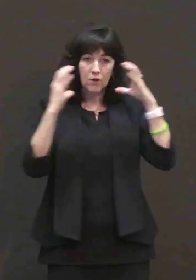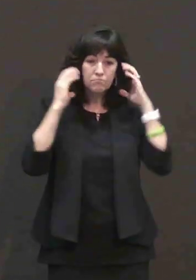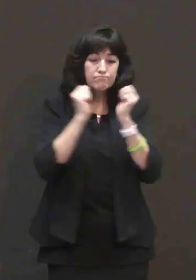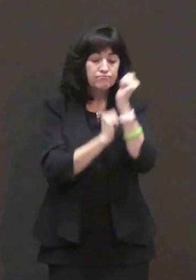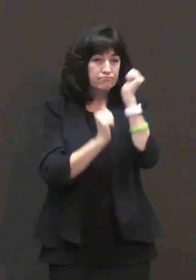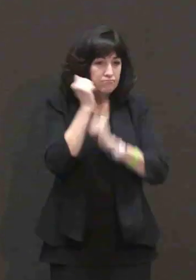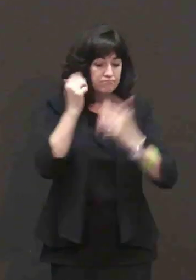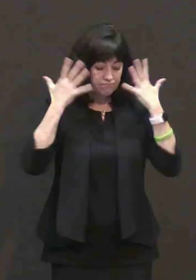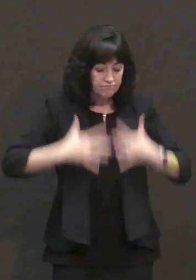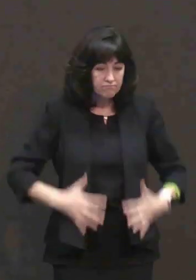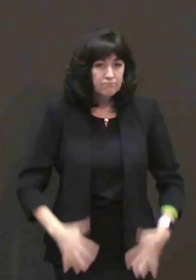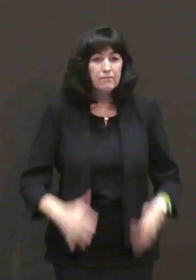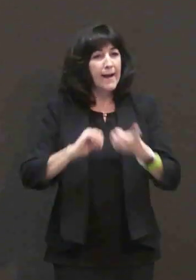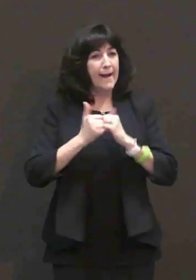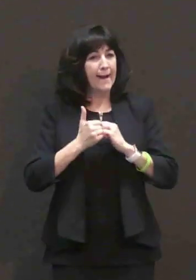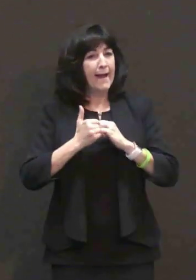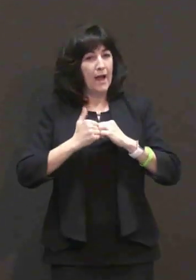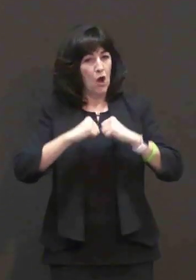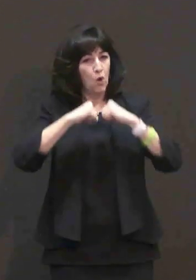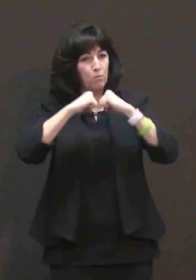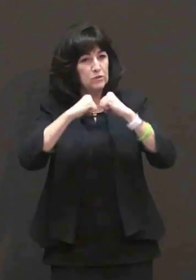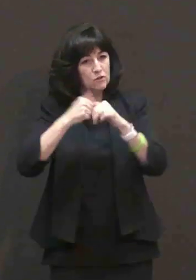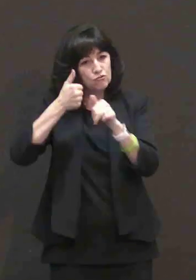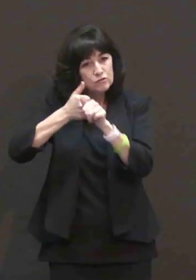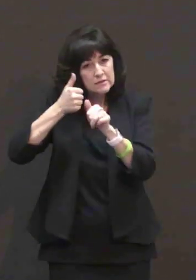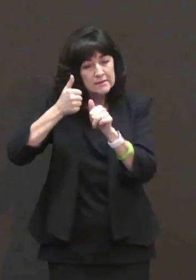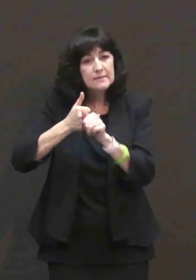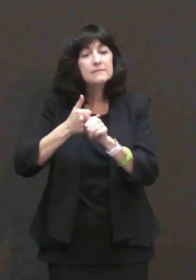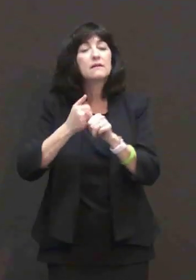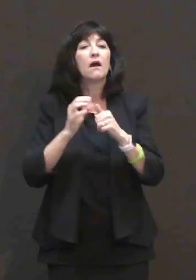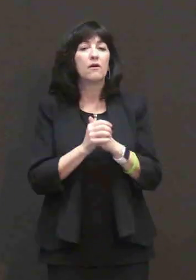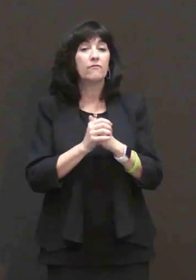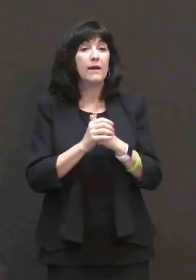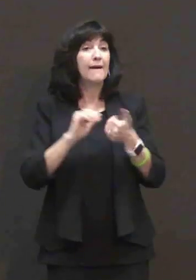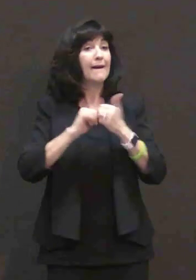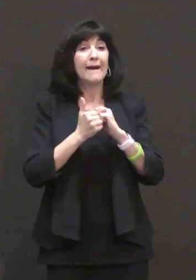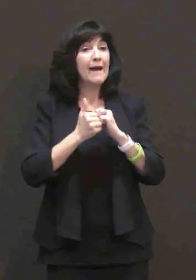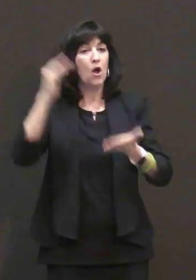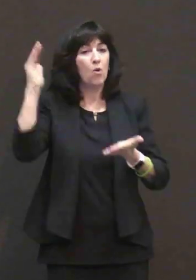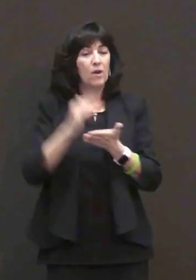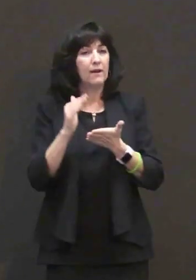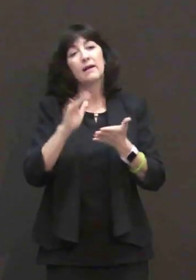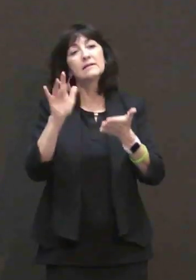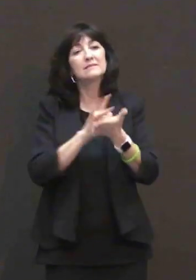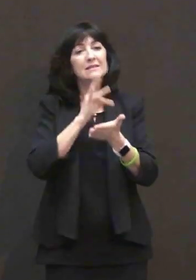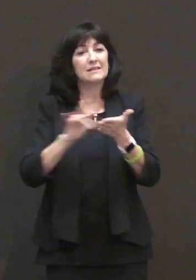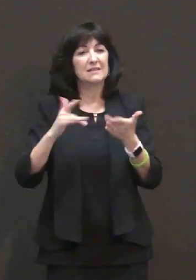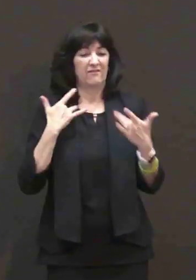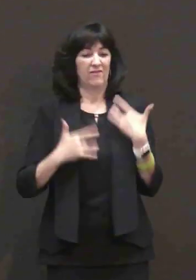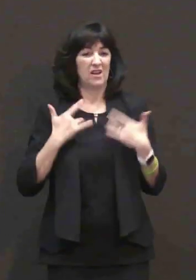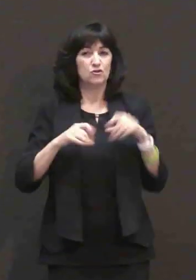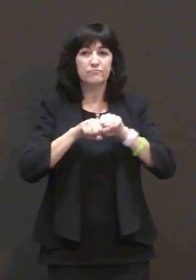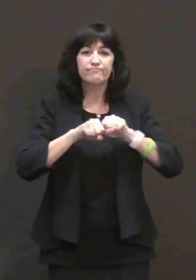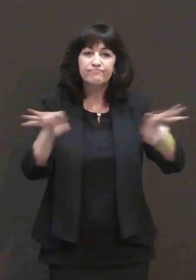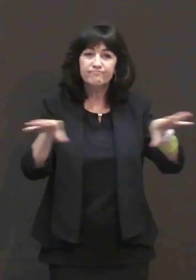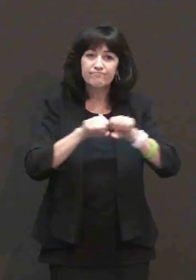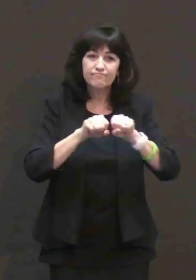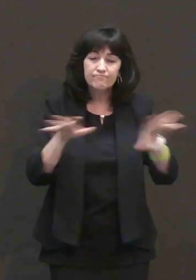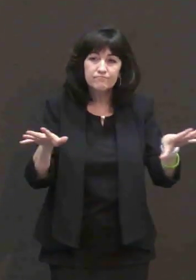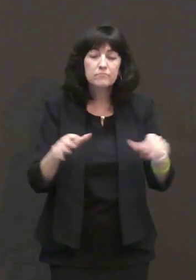control. We feel it's incredibly important that a strong message about what is